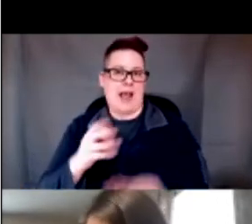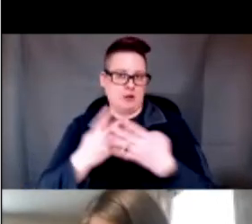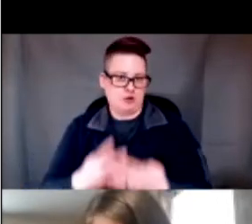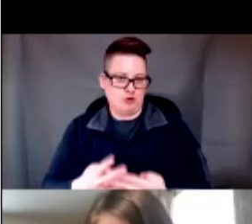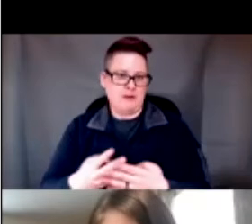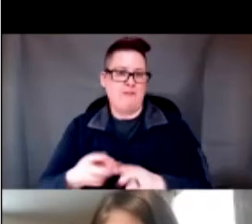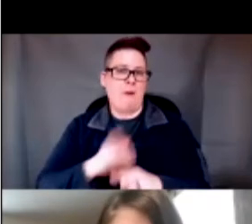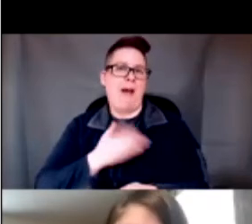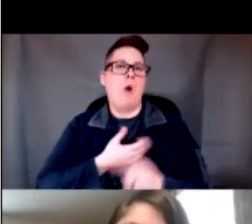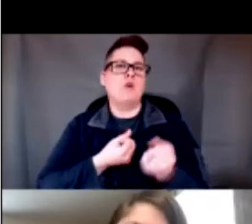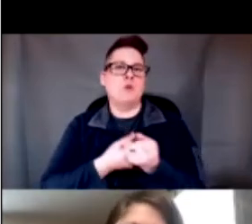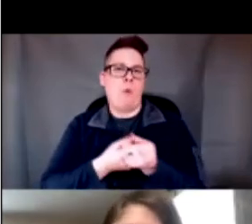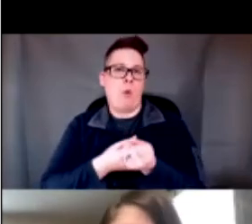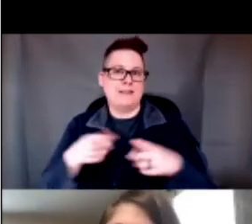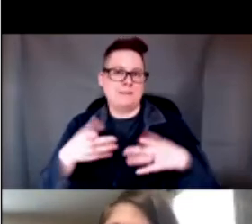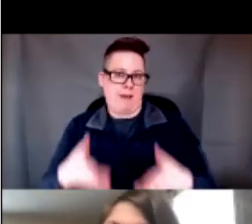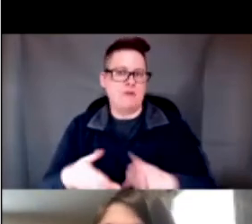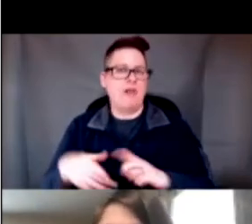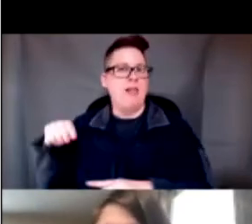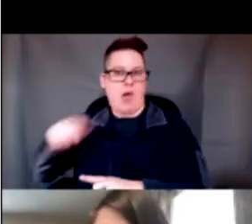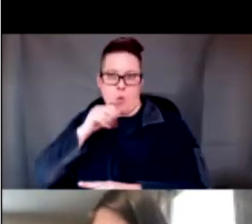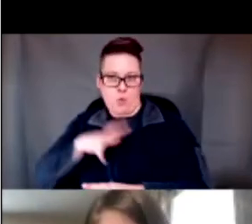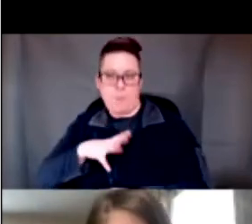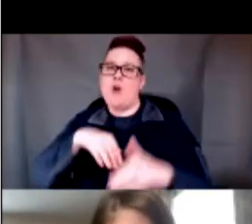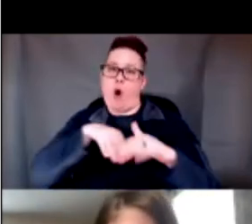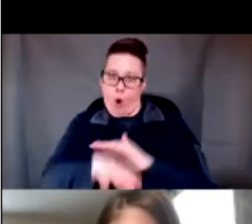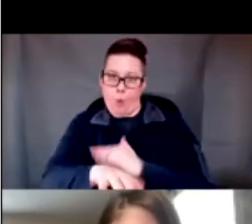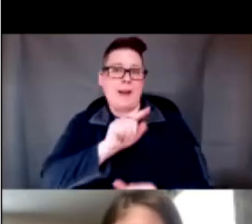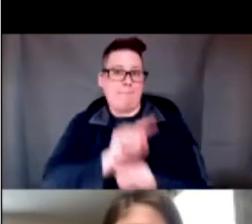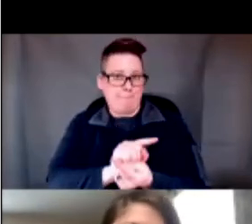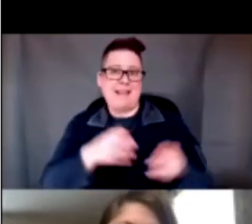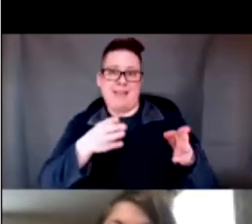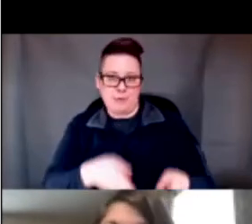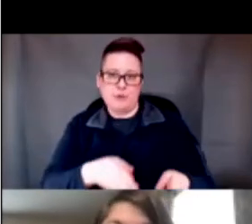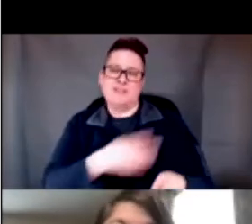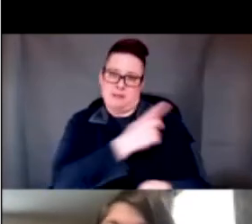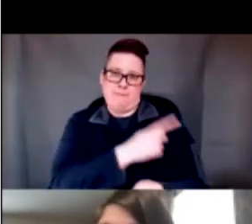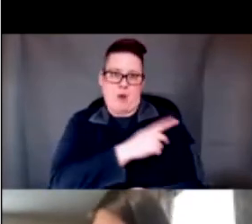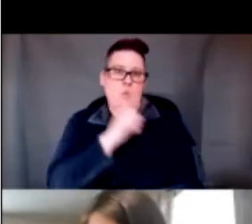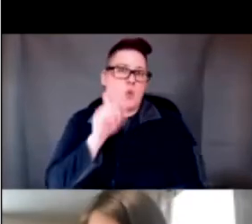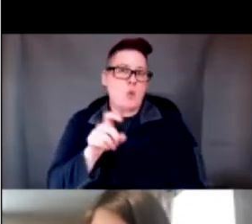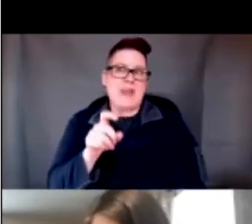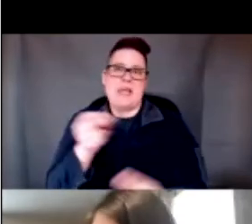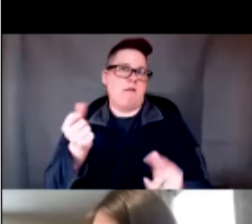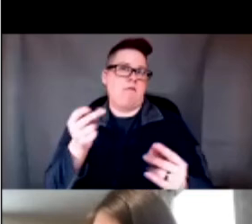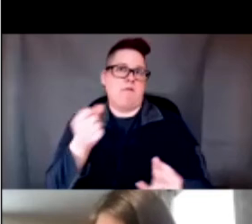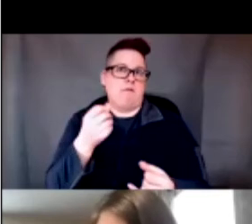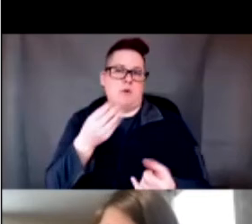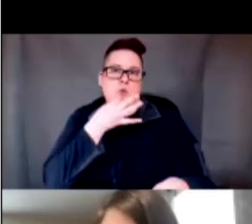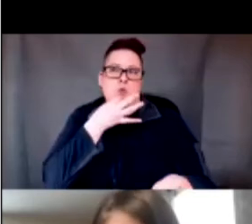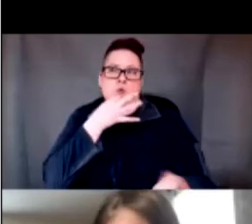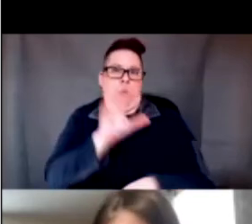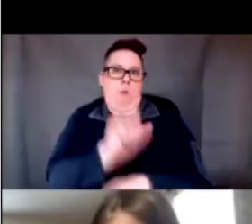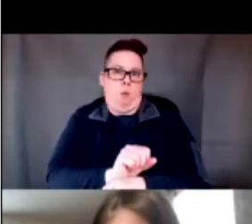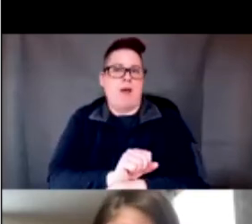support specialist. So she can go in and meet with a patient in person who may need an urgent appointment, and they can leave an appointment